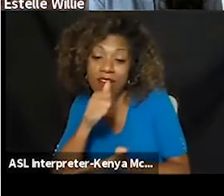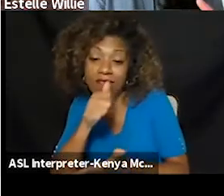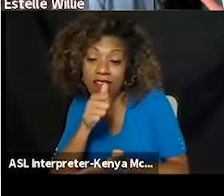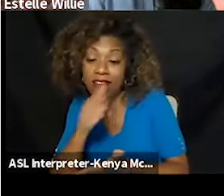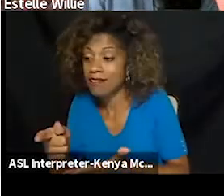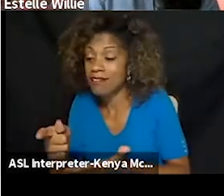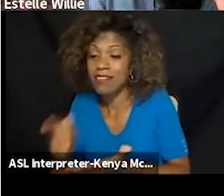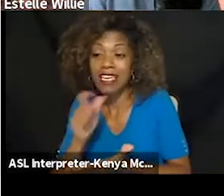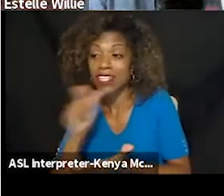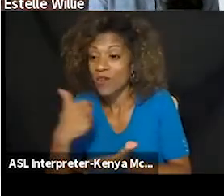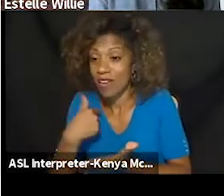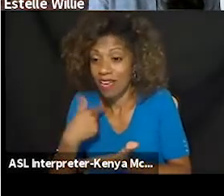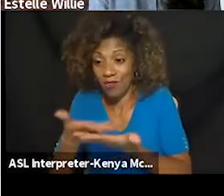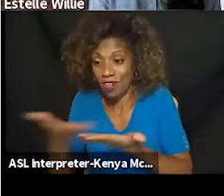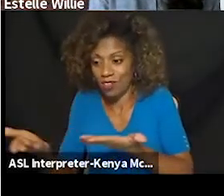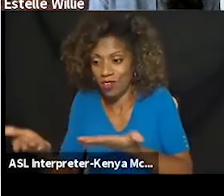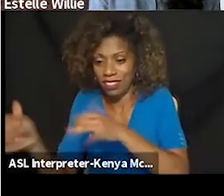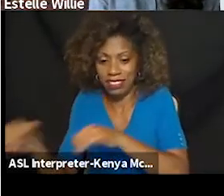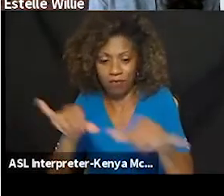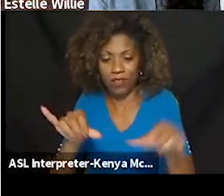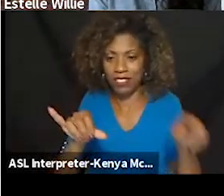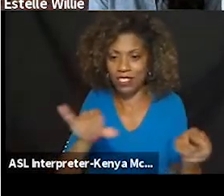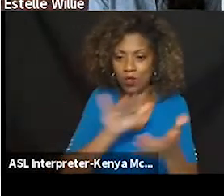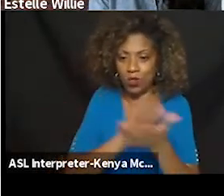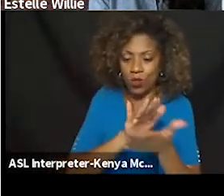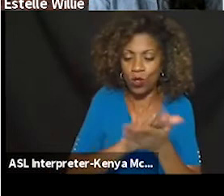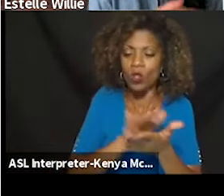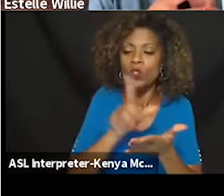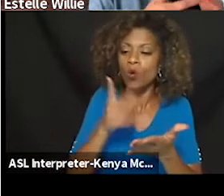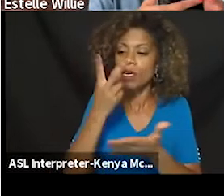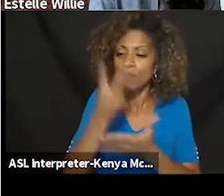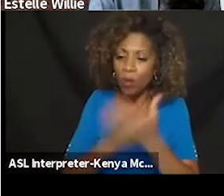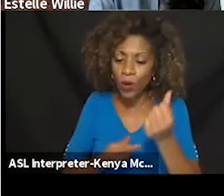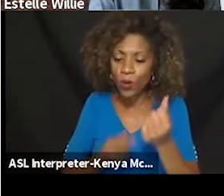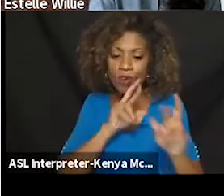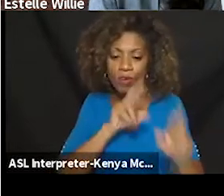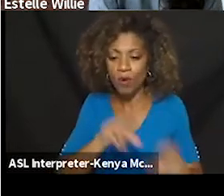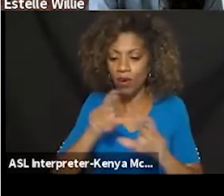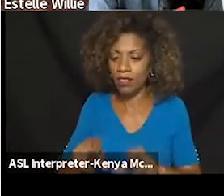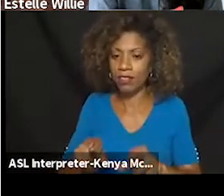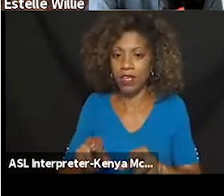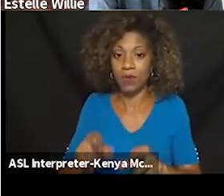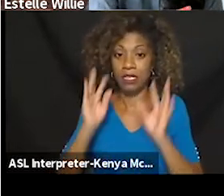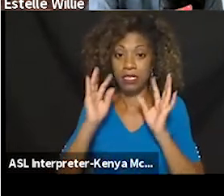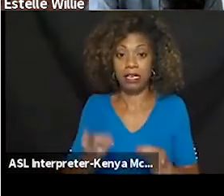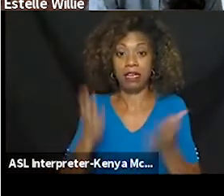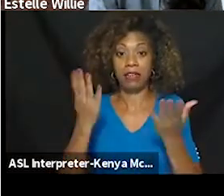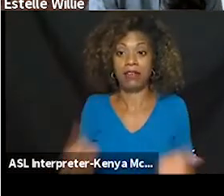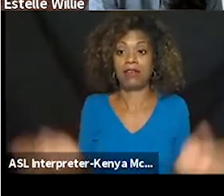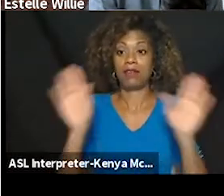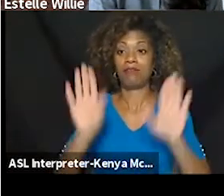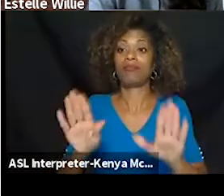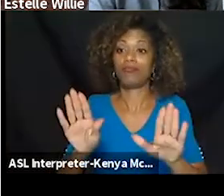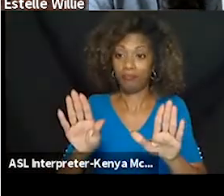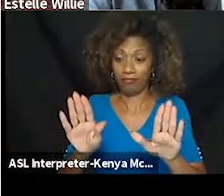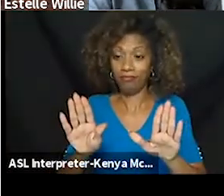type of thing? So we actually paired both of these reports together and launched it. And when we